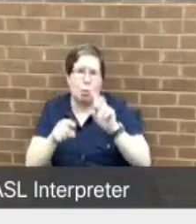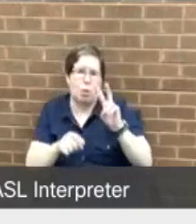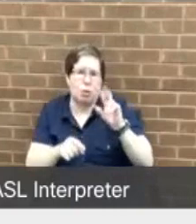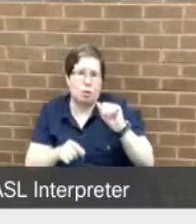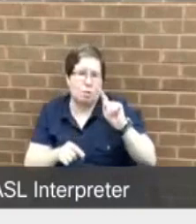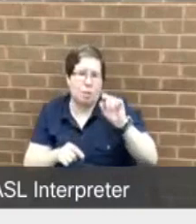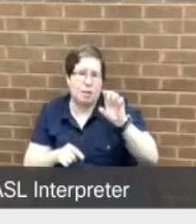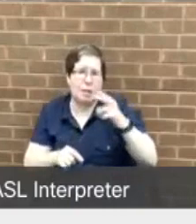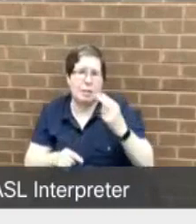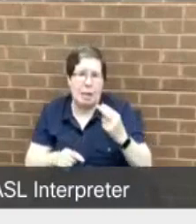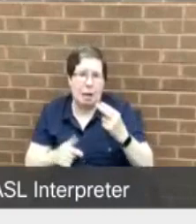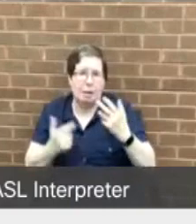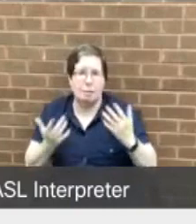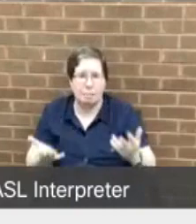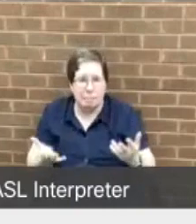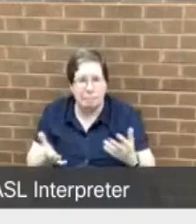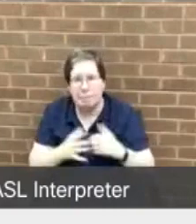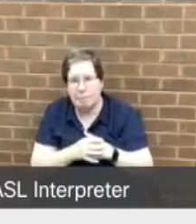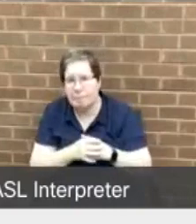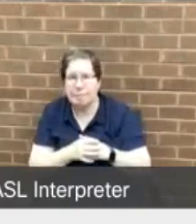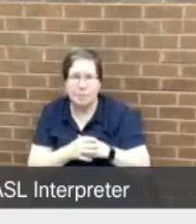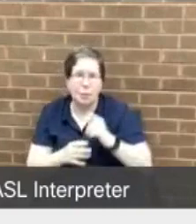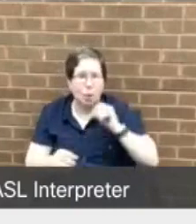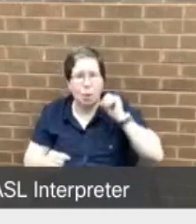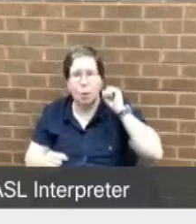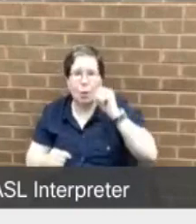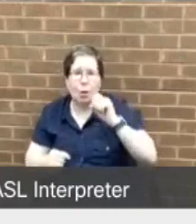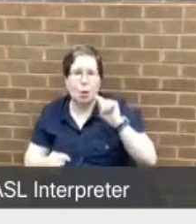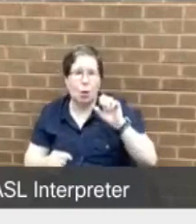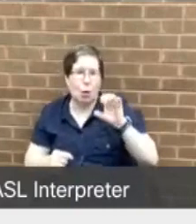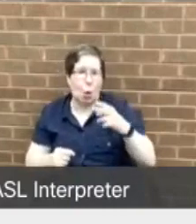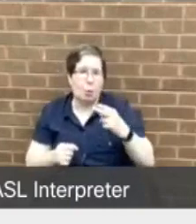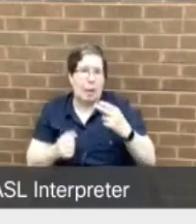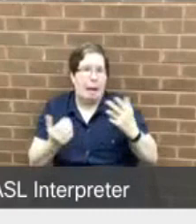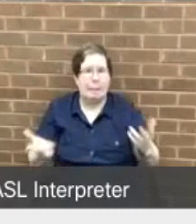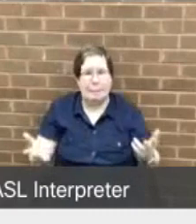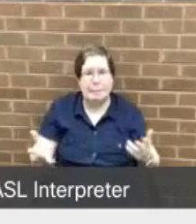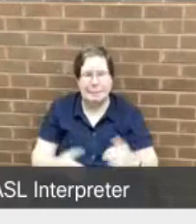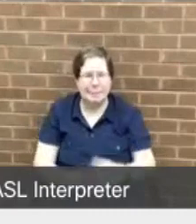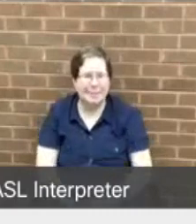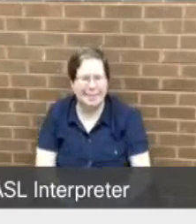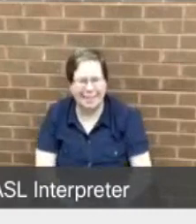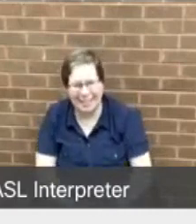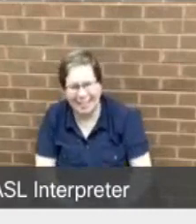so go Tech, I guess. Let's go with that.